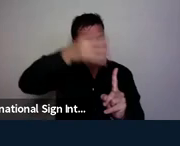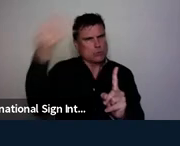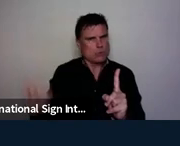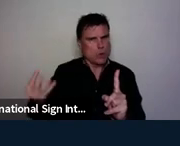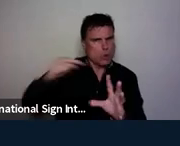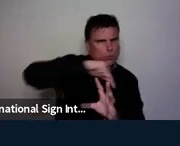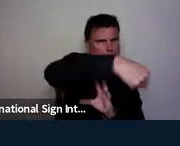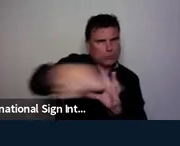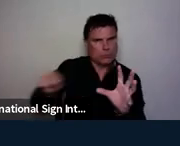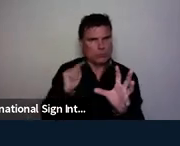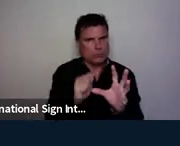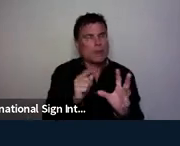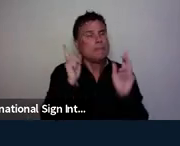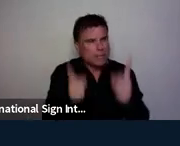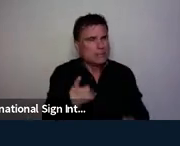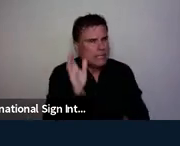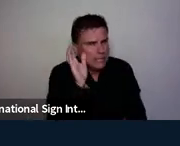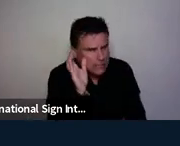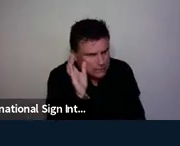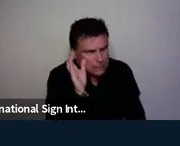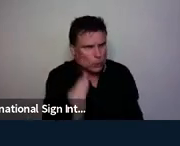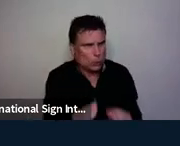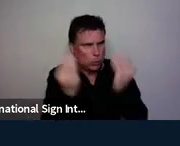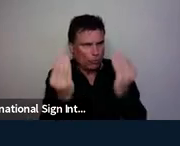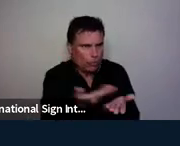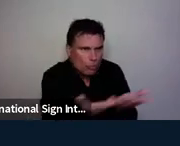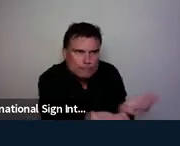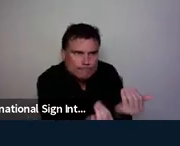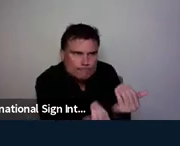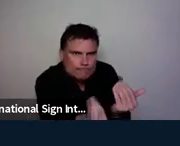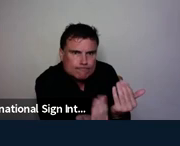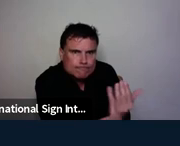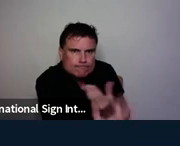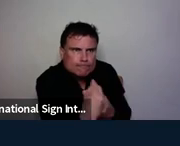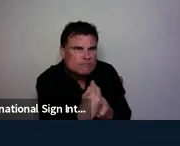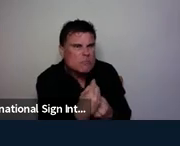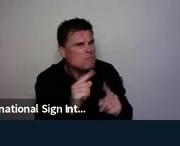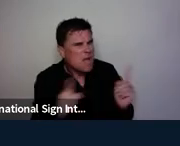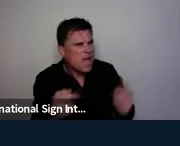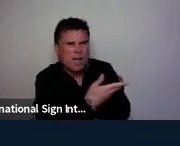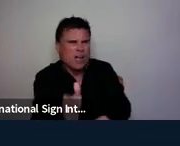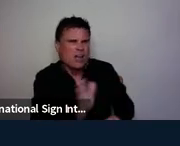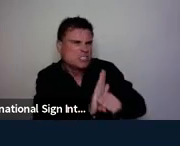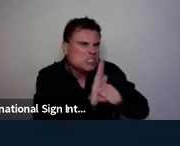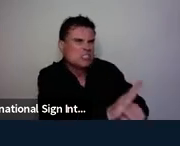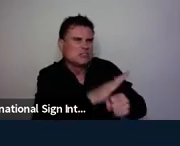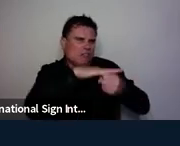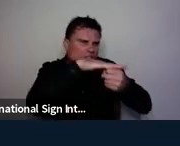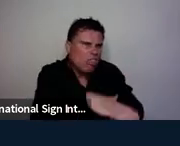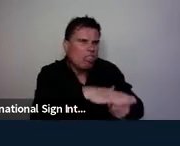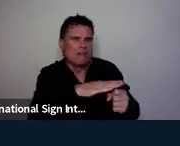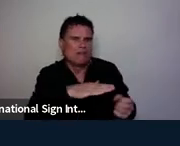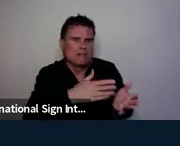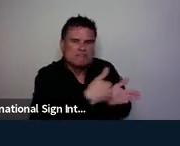youth, to listen to the most marginalized youth. It might be striking and shocking actually to hear that of the first